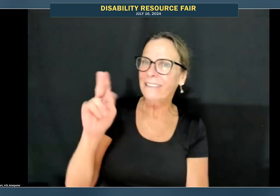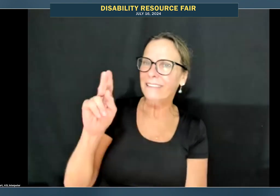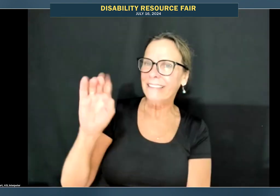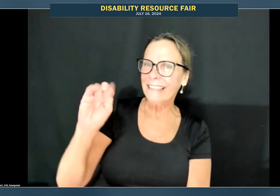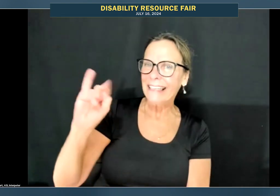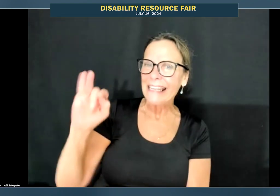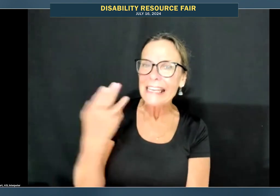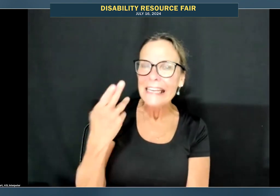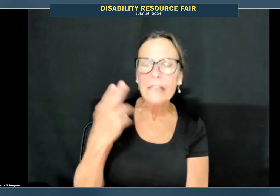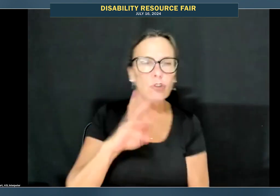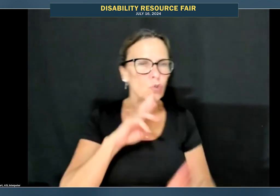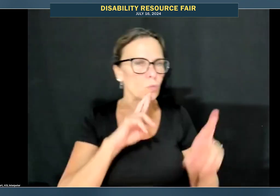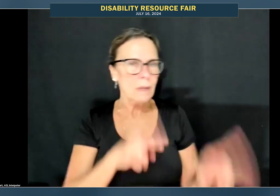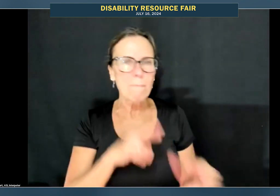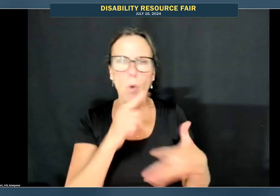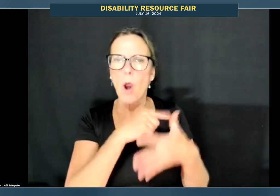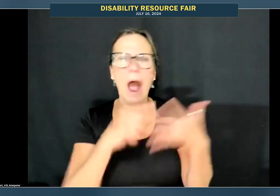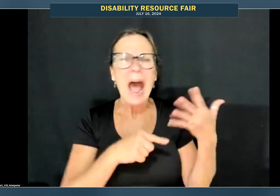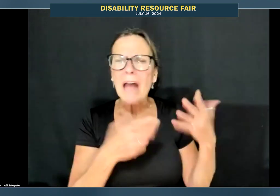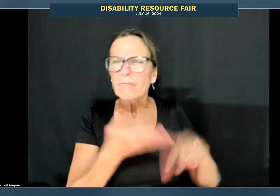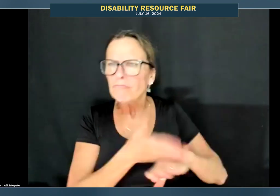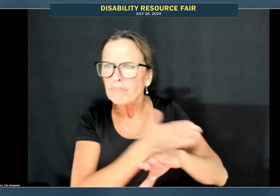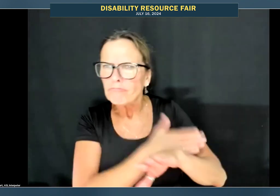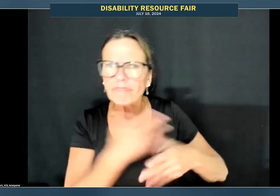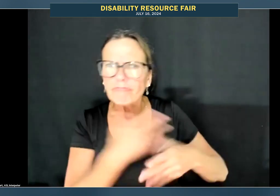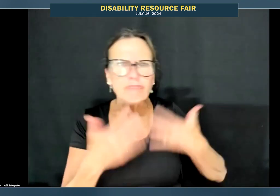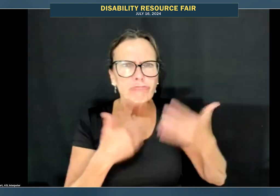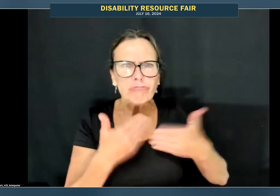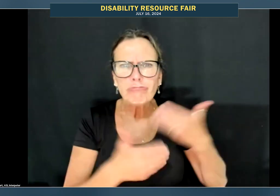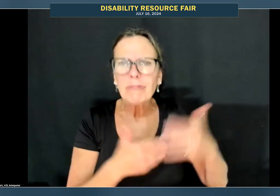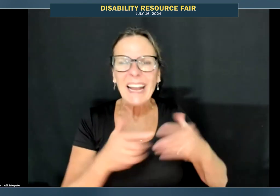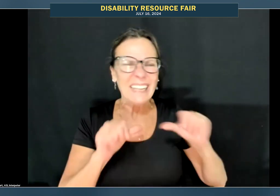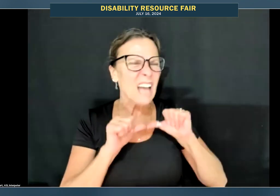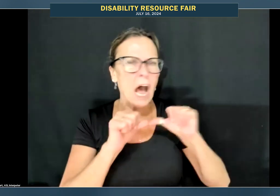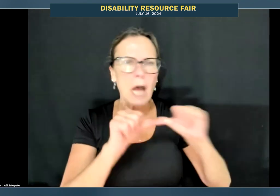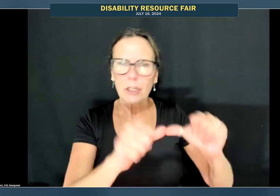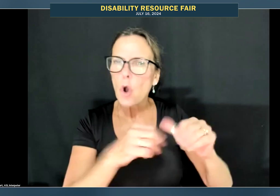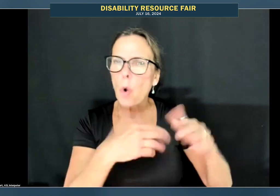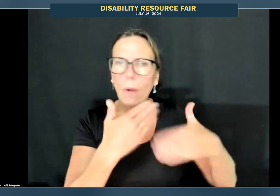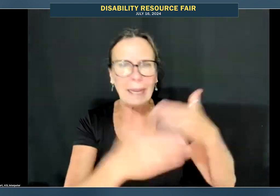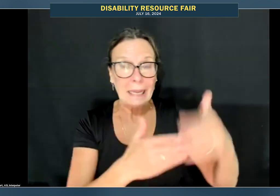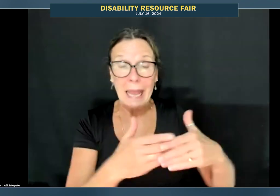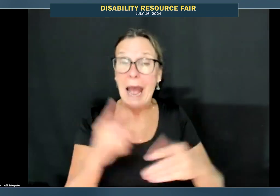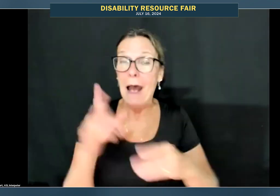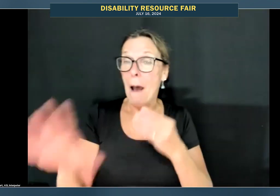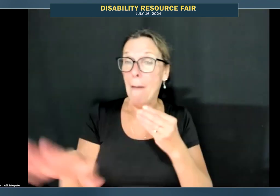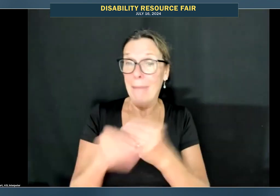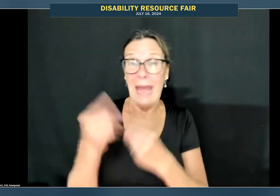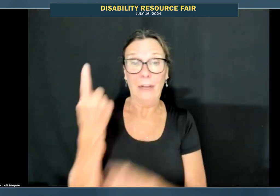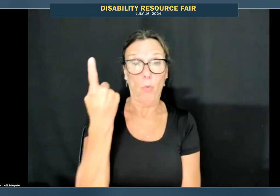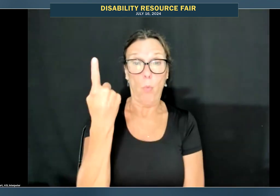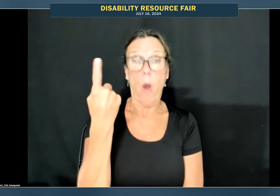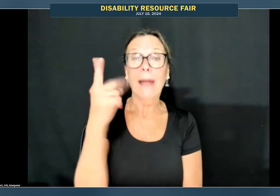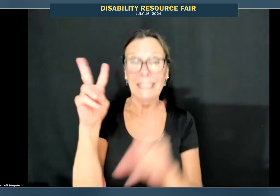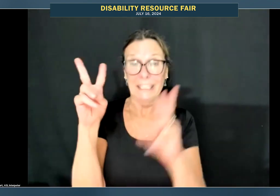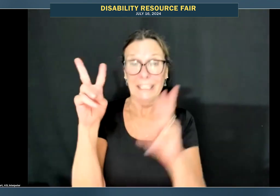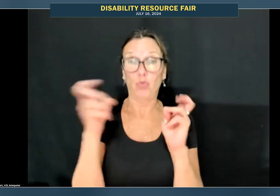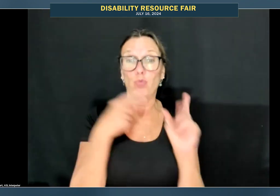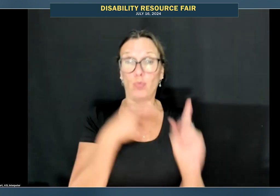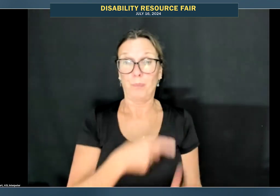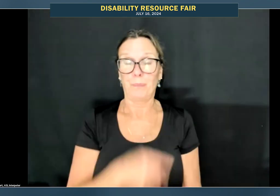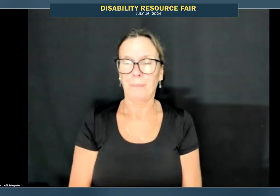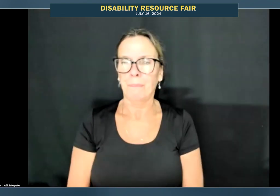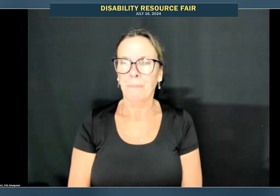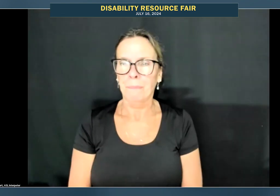the areas of progress and work that's ongoing. But I'm adding one issue to this. We have